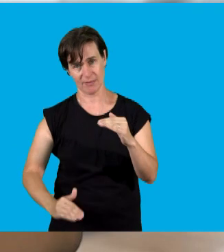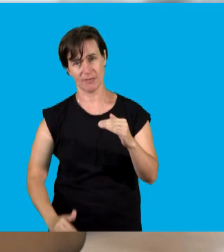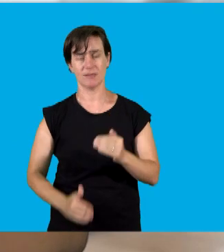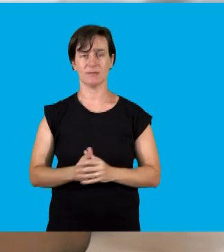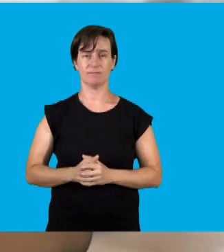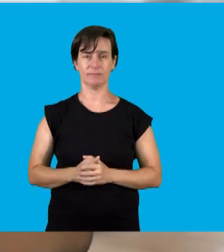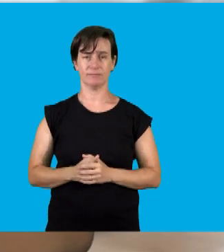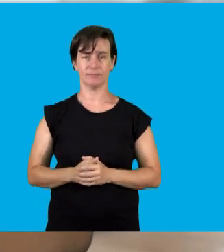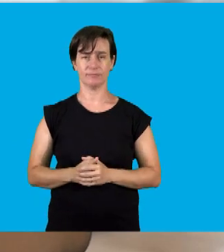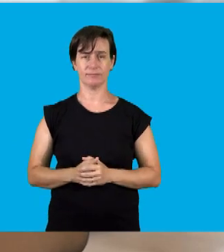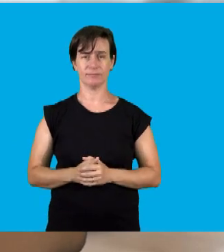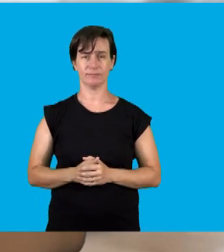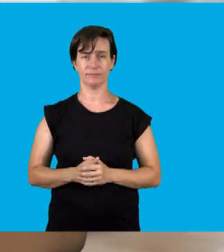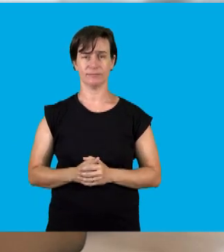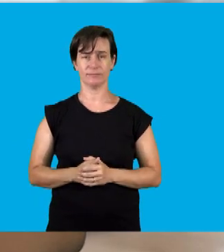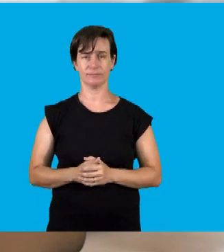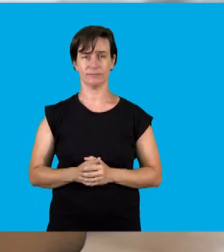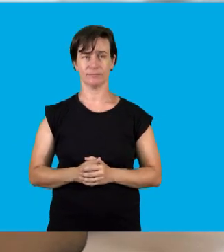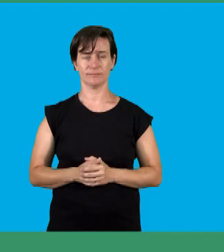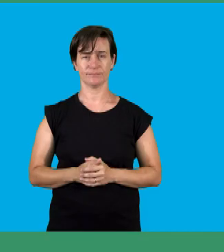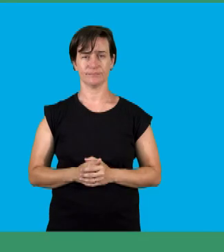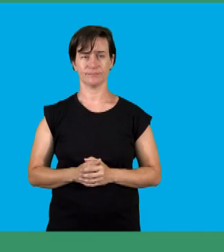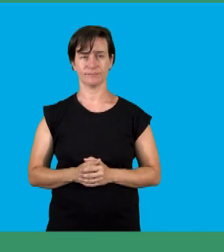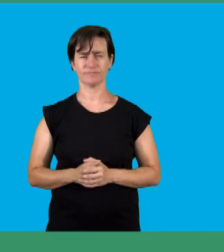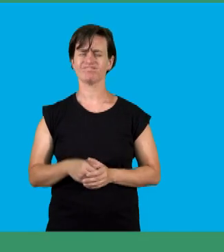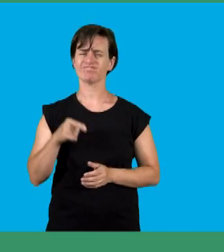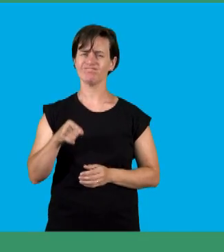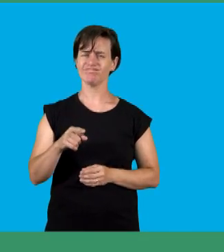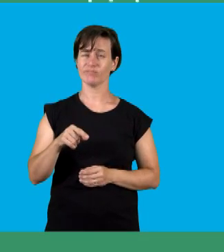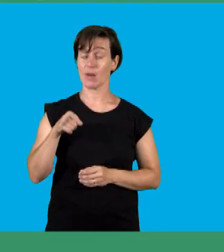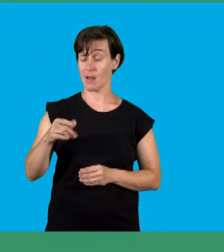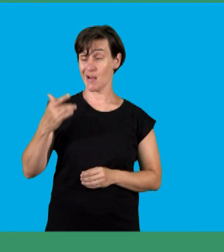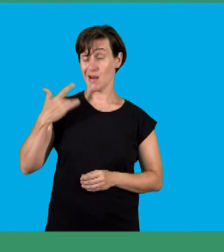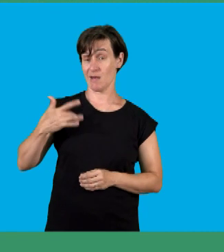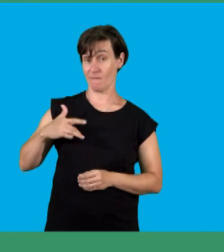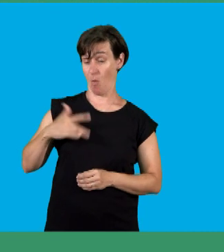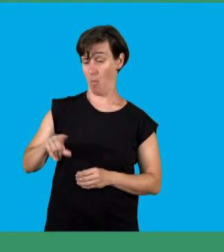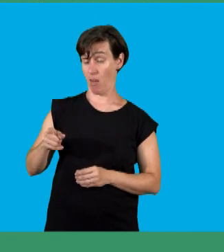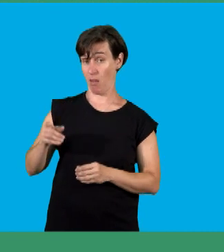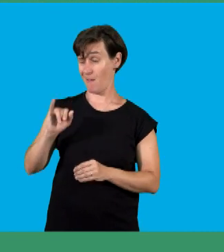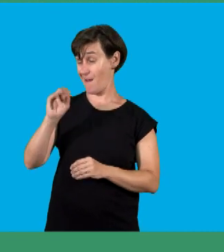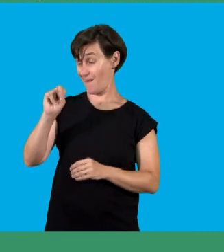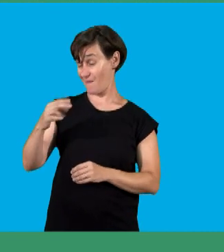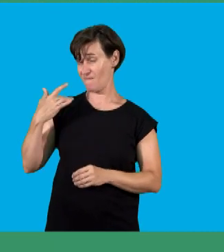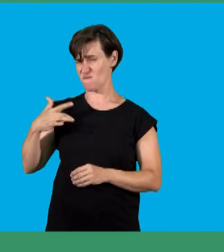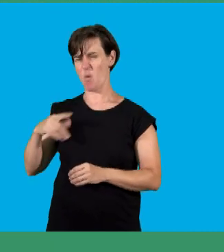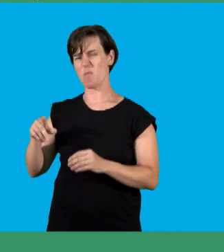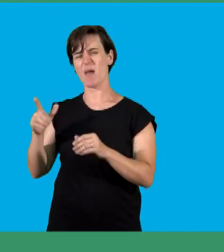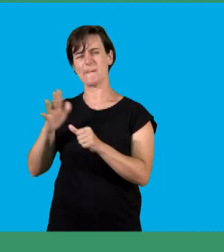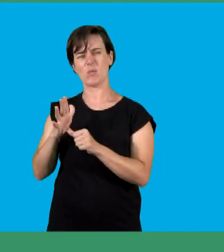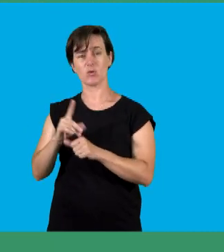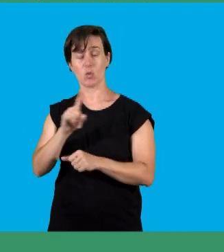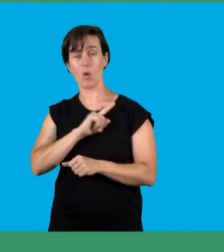that is facing our communities. Still under the importance of the informal sector is that people working